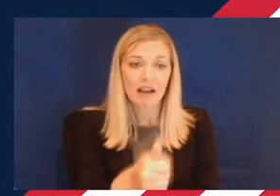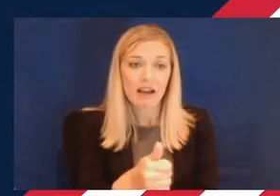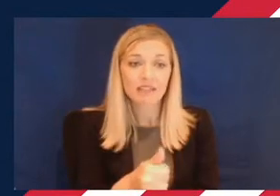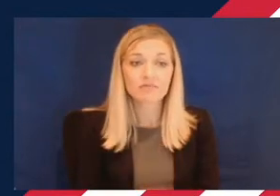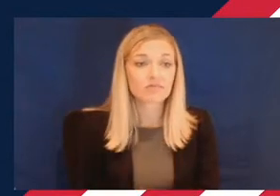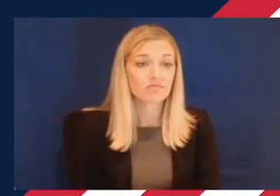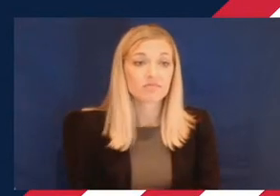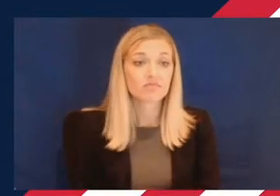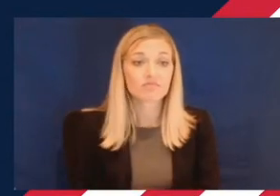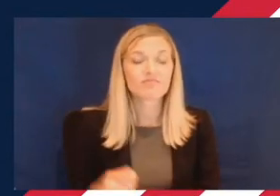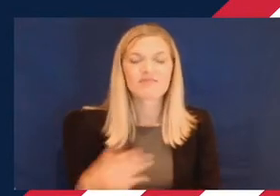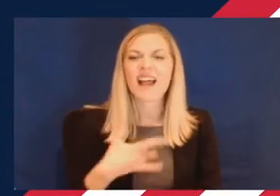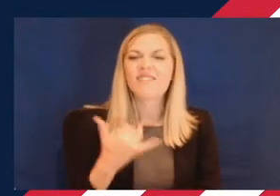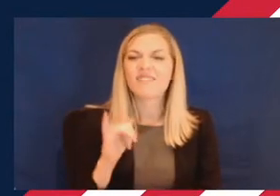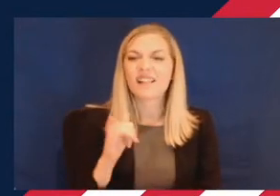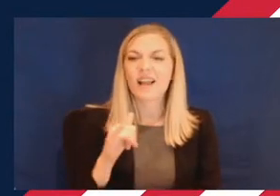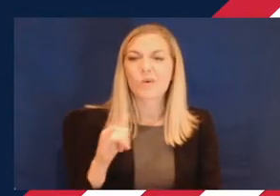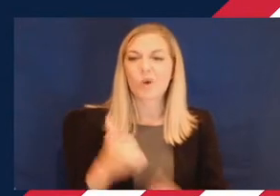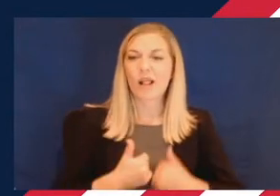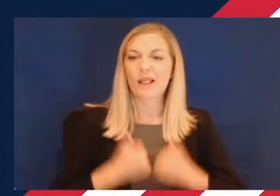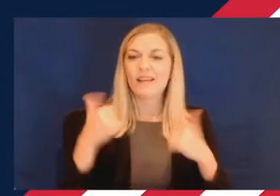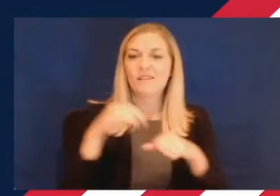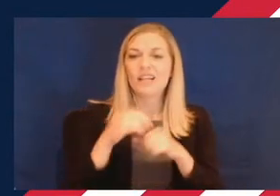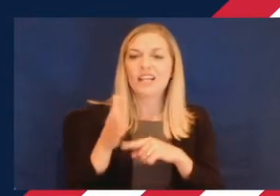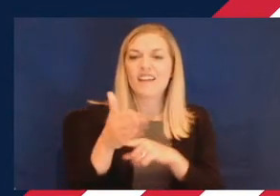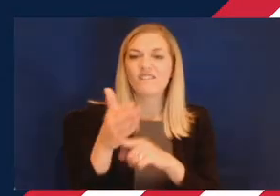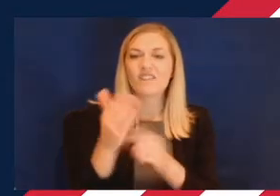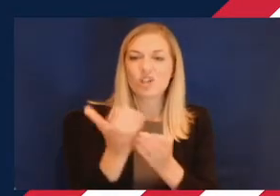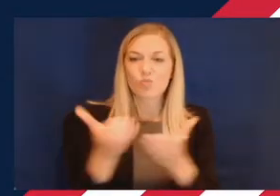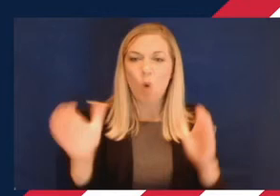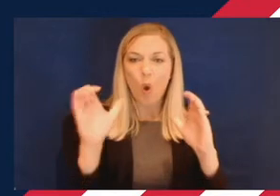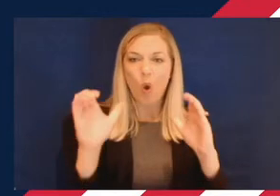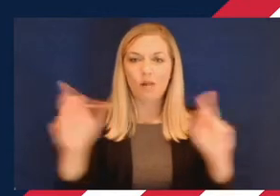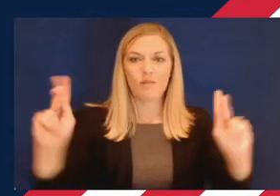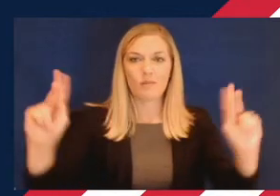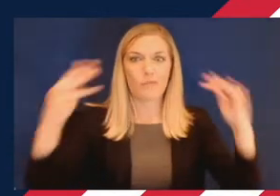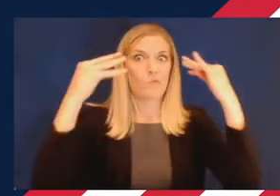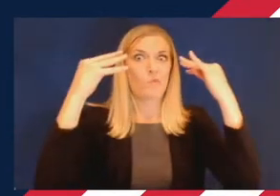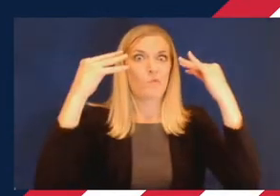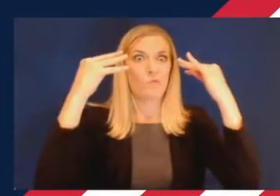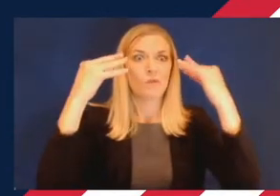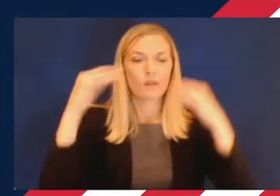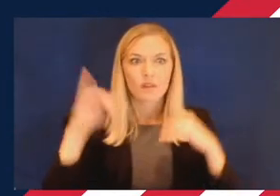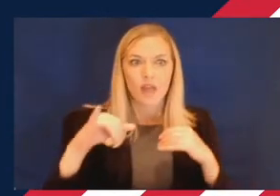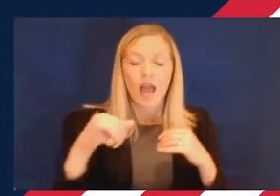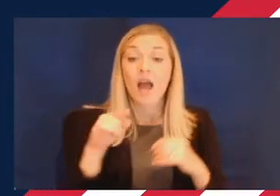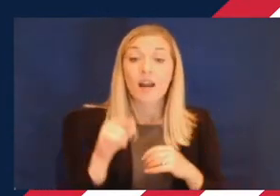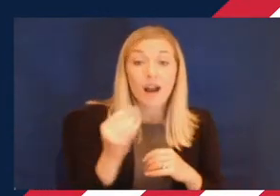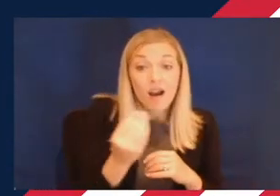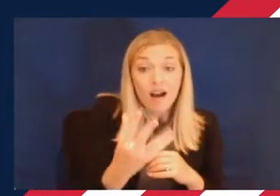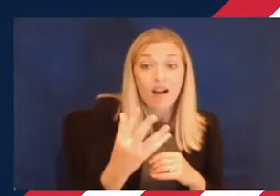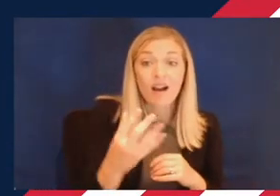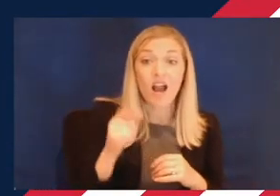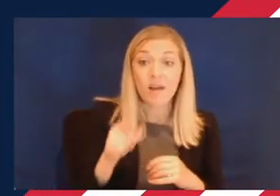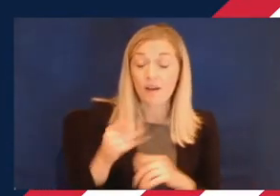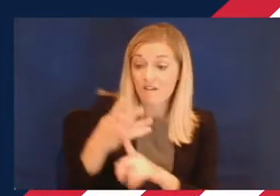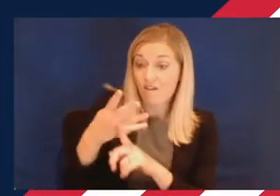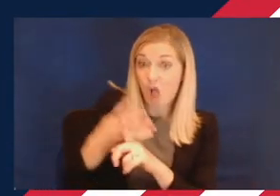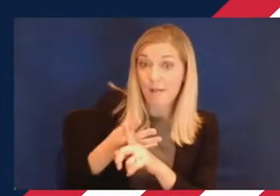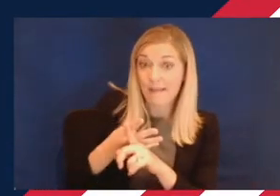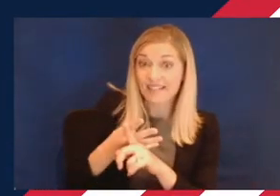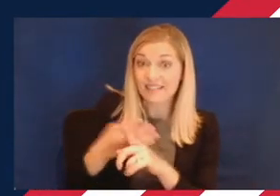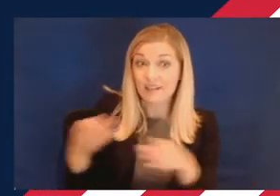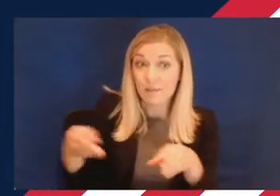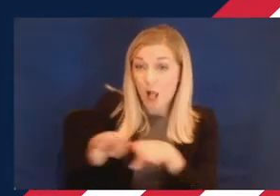a pop-up for the first time, almost 4 months of being closed. And I opened a pop-up with a little window this